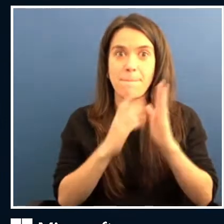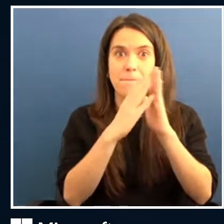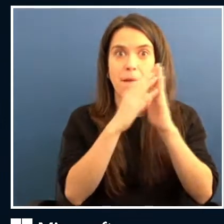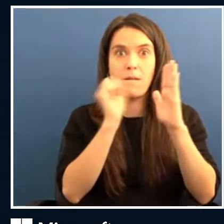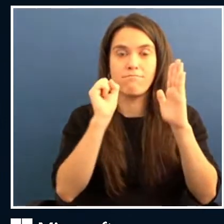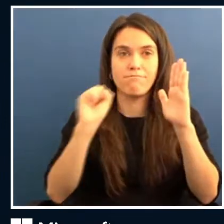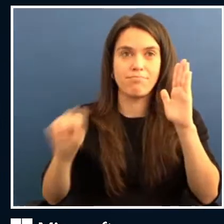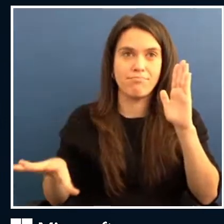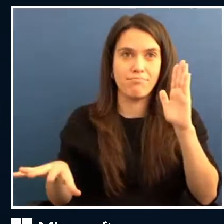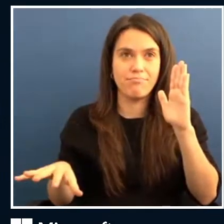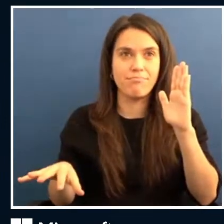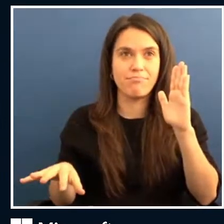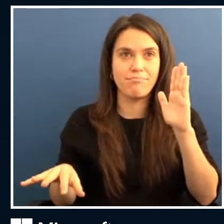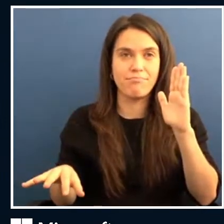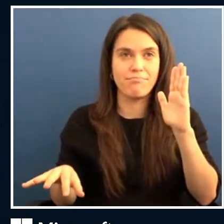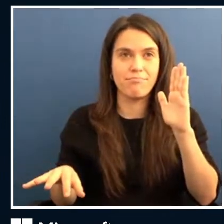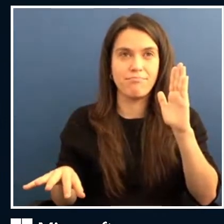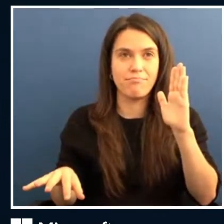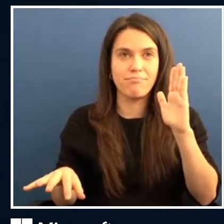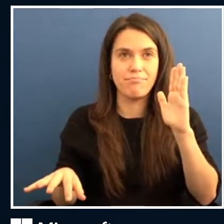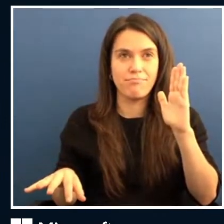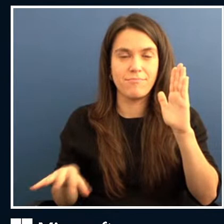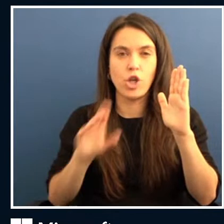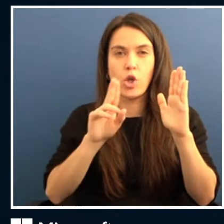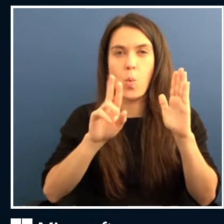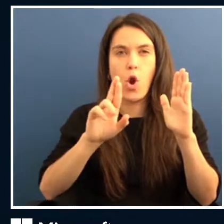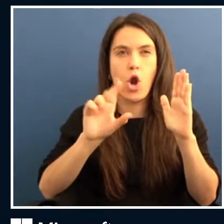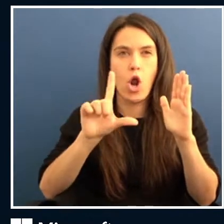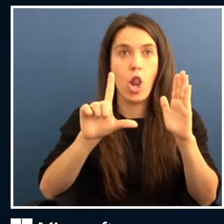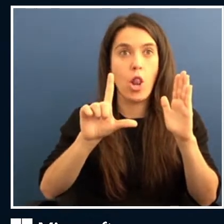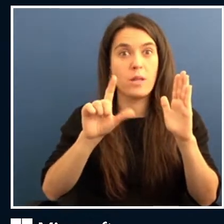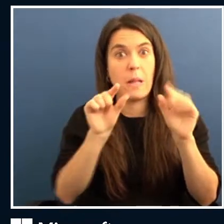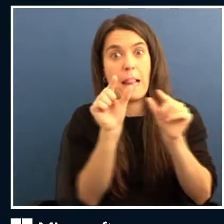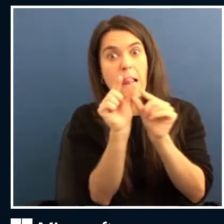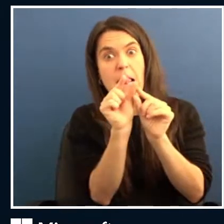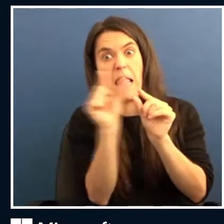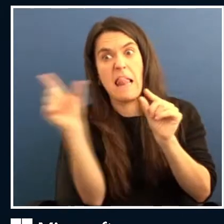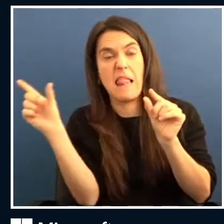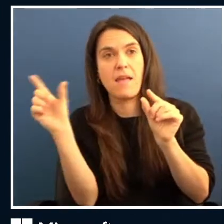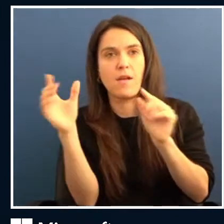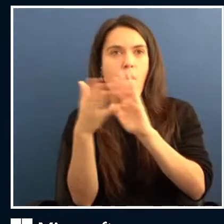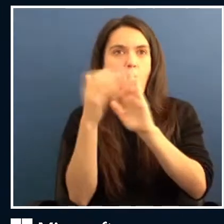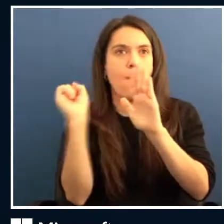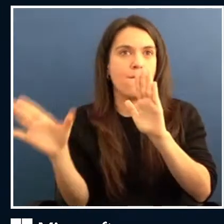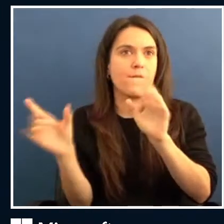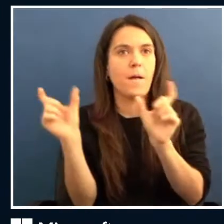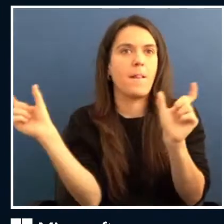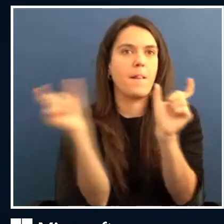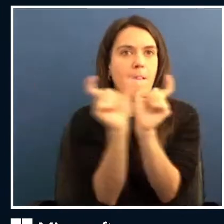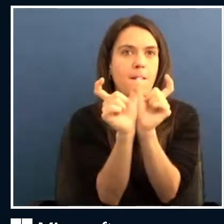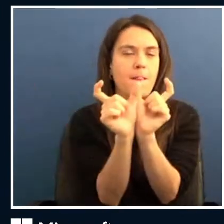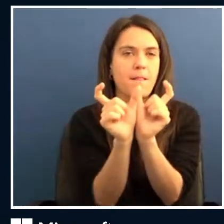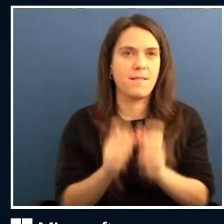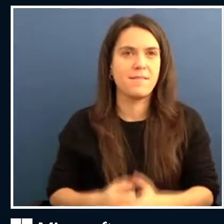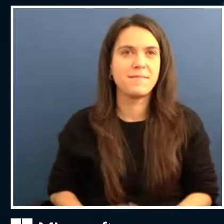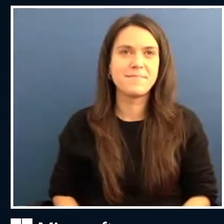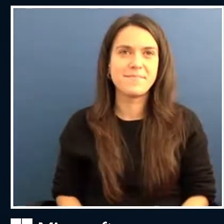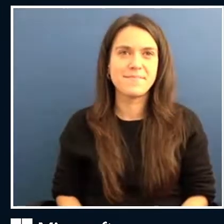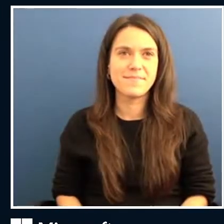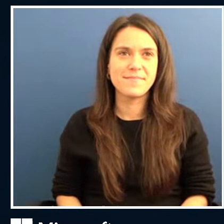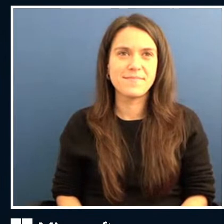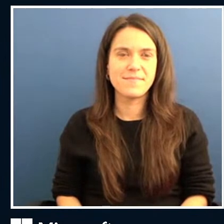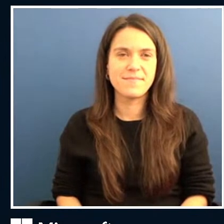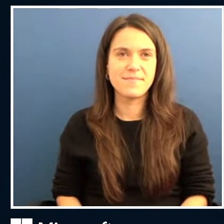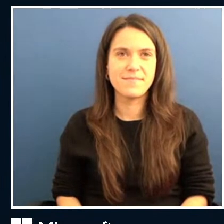the URL, and equal sign. So we'll be changing everything after the equal sign. We'll enter in the